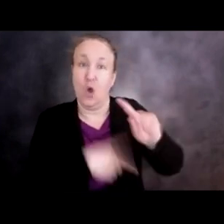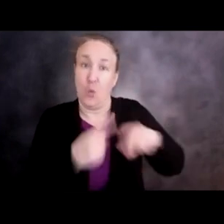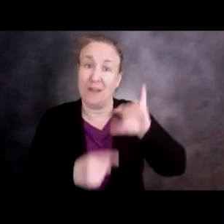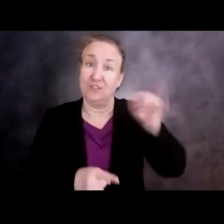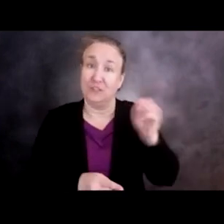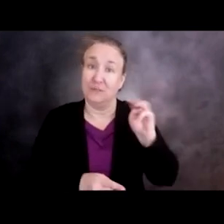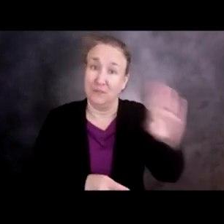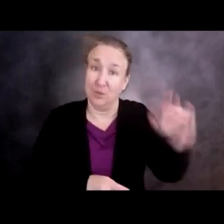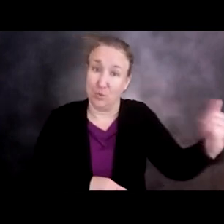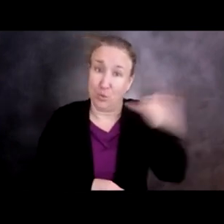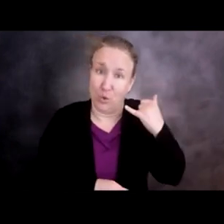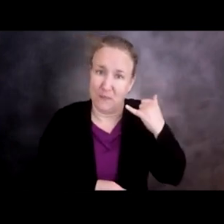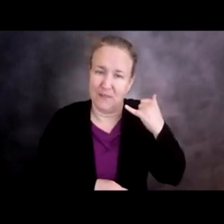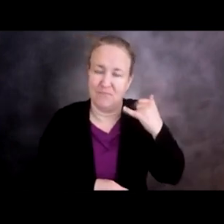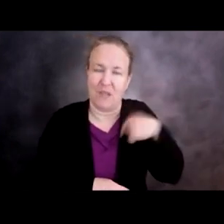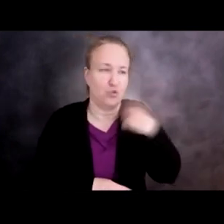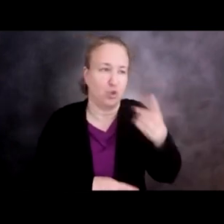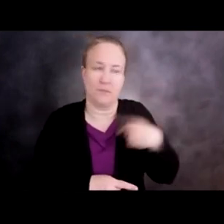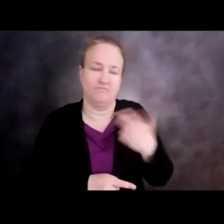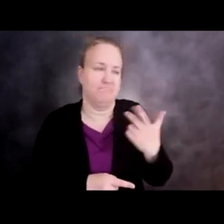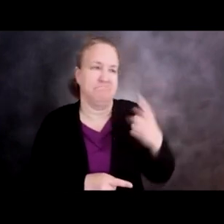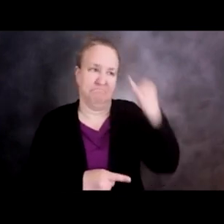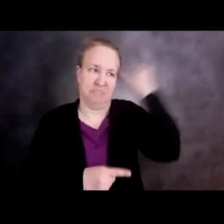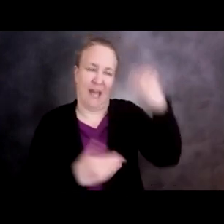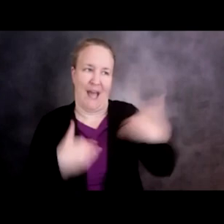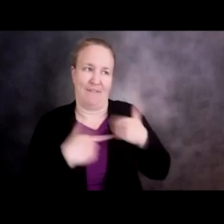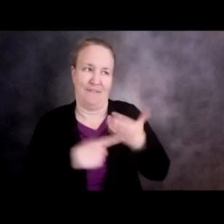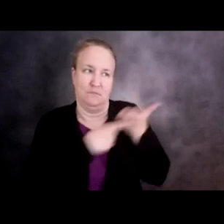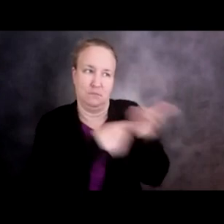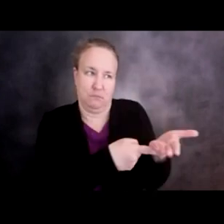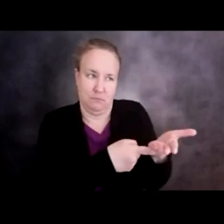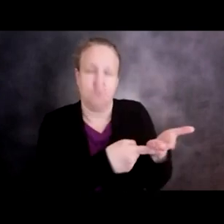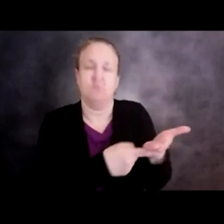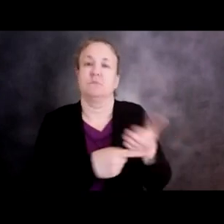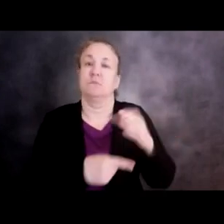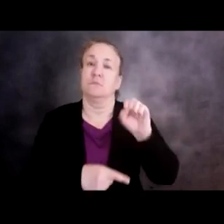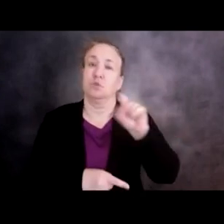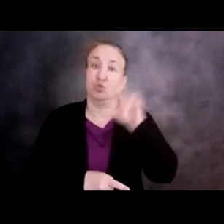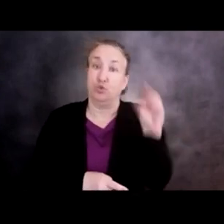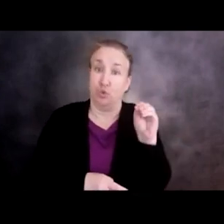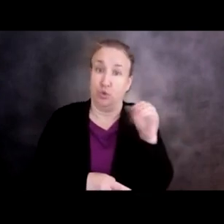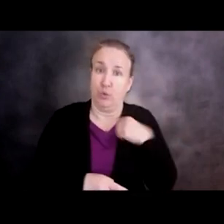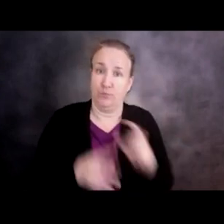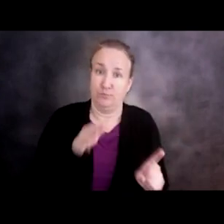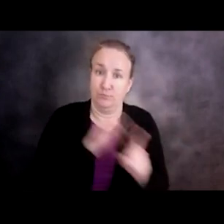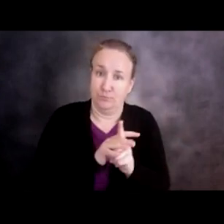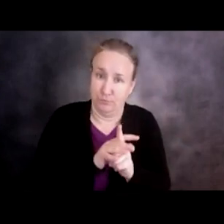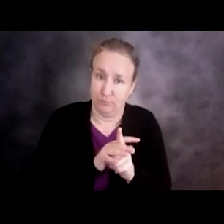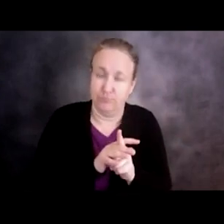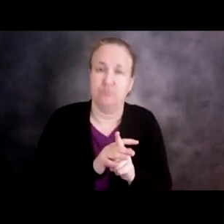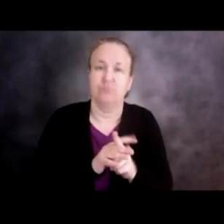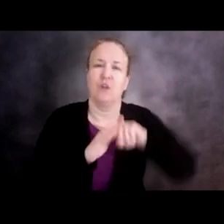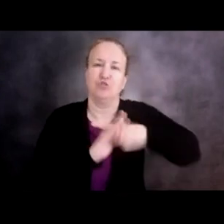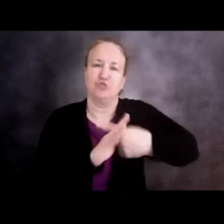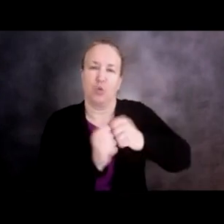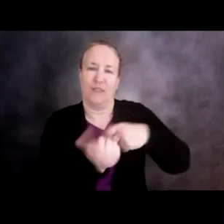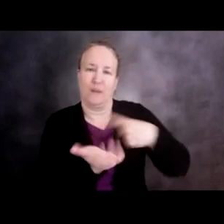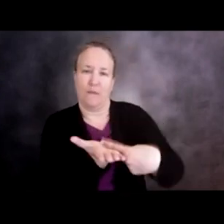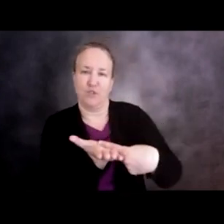was like, I got it. And I came into the studio, and it started with a